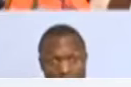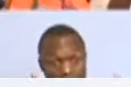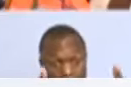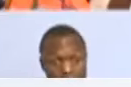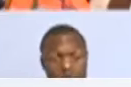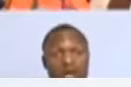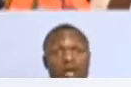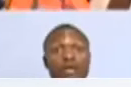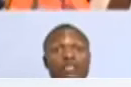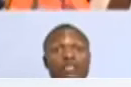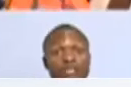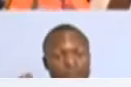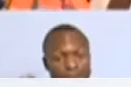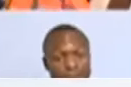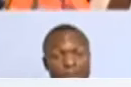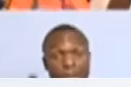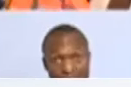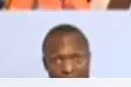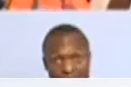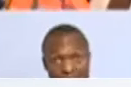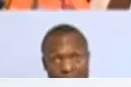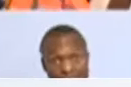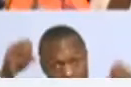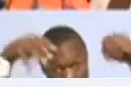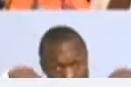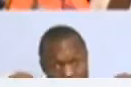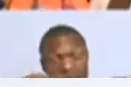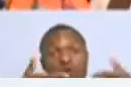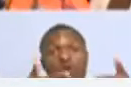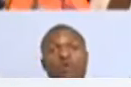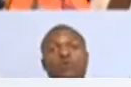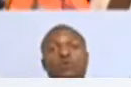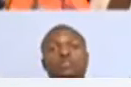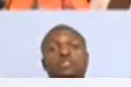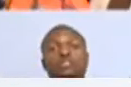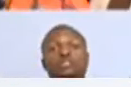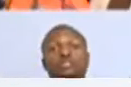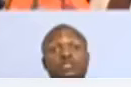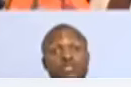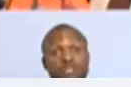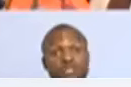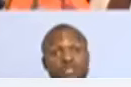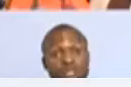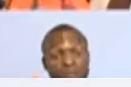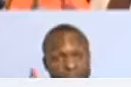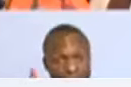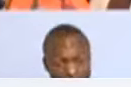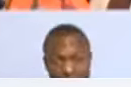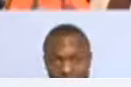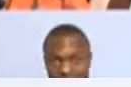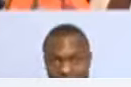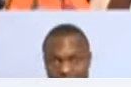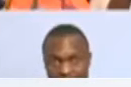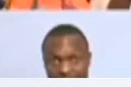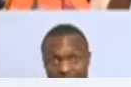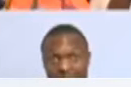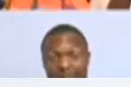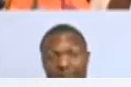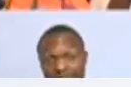from electricity, we've lost GDP from agriculture. Very important. So, members of